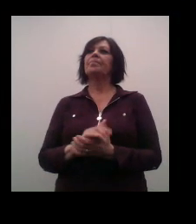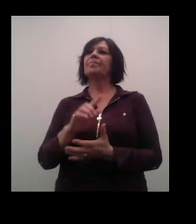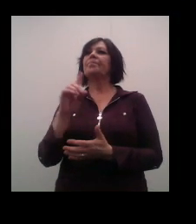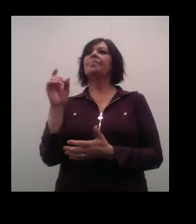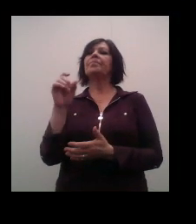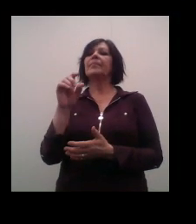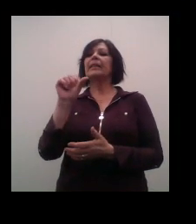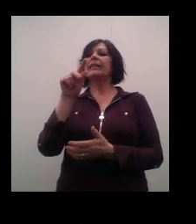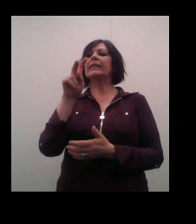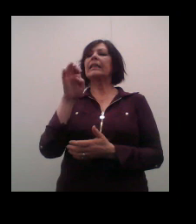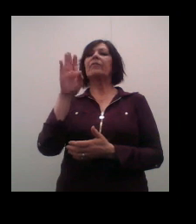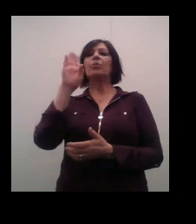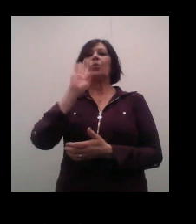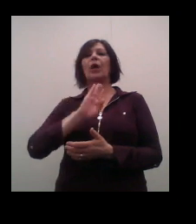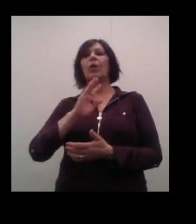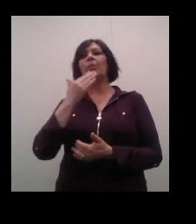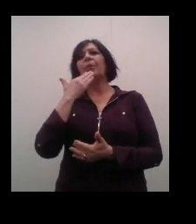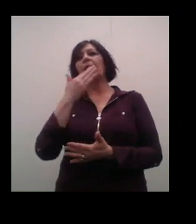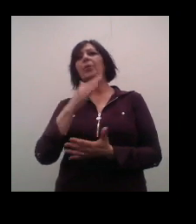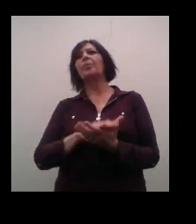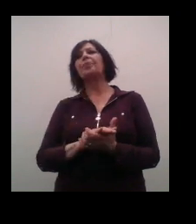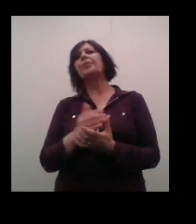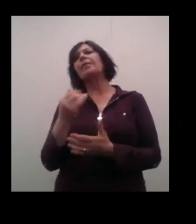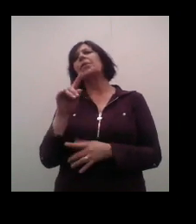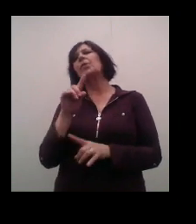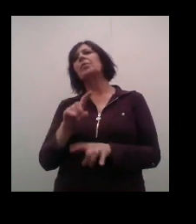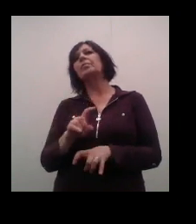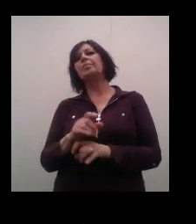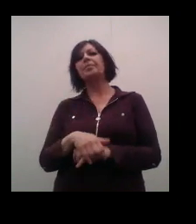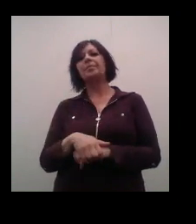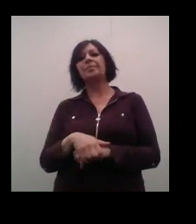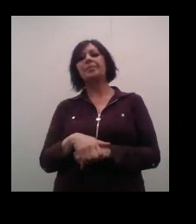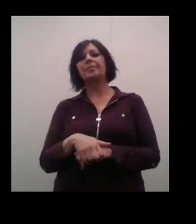Steve Brown is on. Thank you for the opportunity. A couple of things. You've had